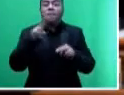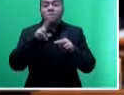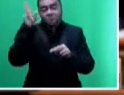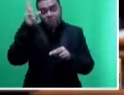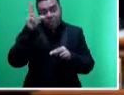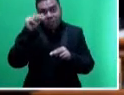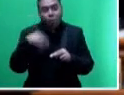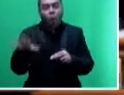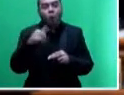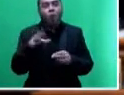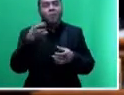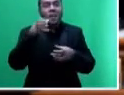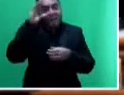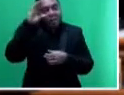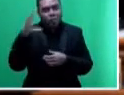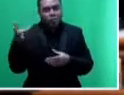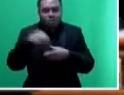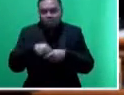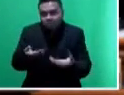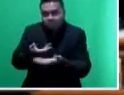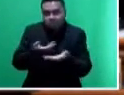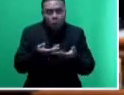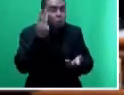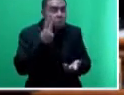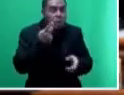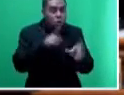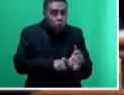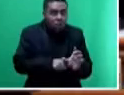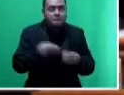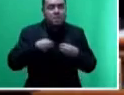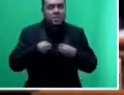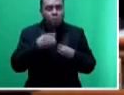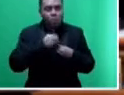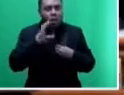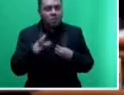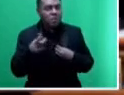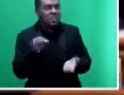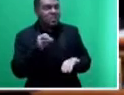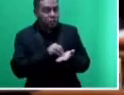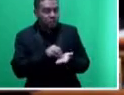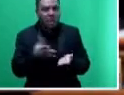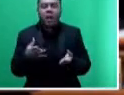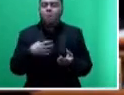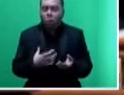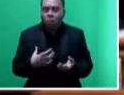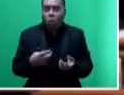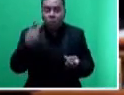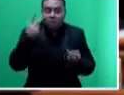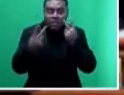country and we got their input. We spoke to them, women, youth, business owners, civil servants, and more. We